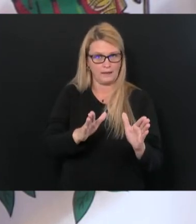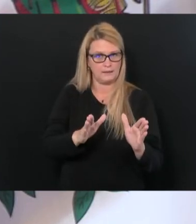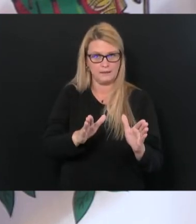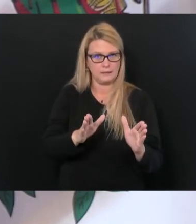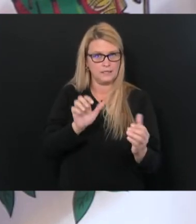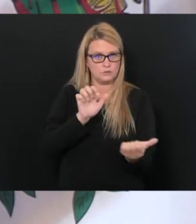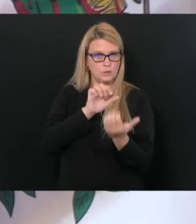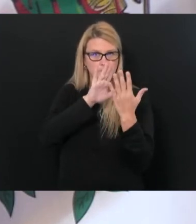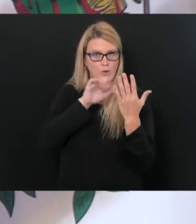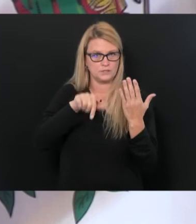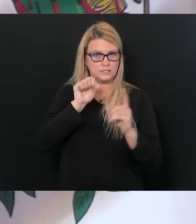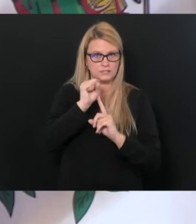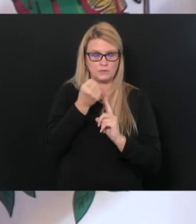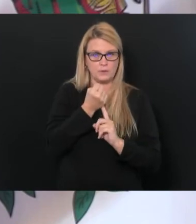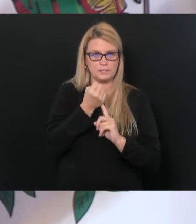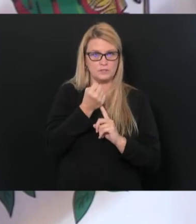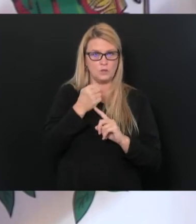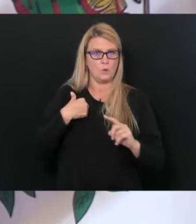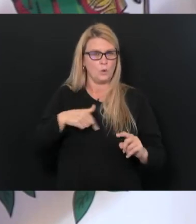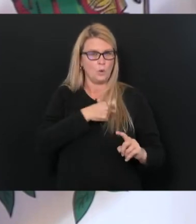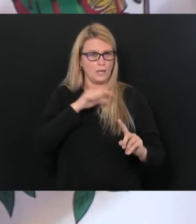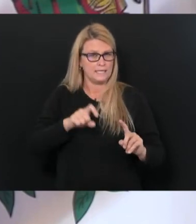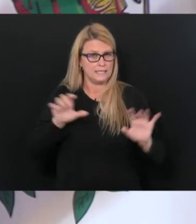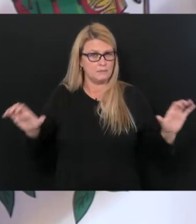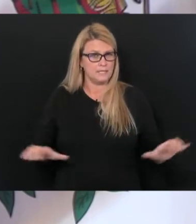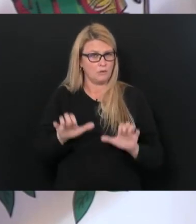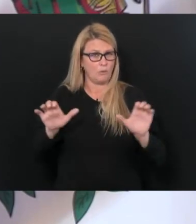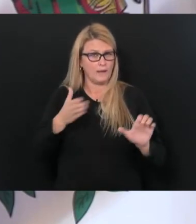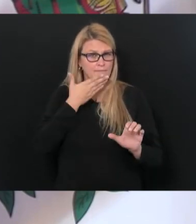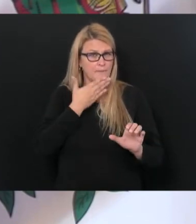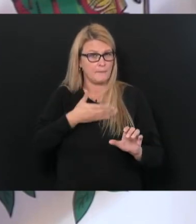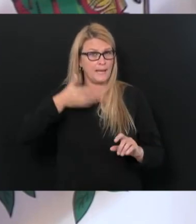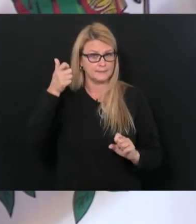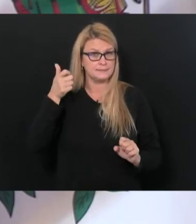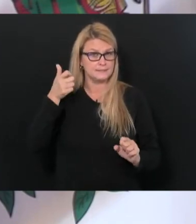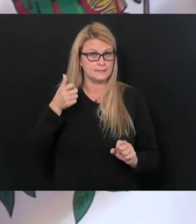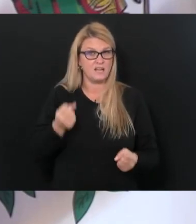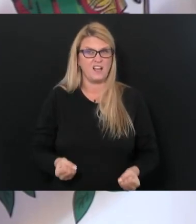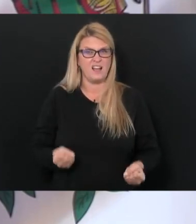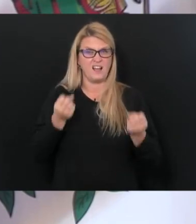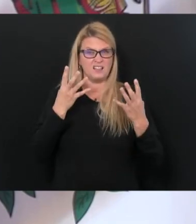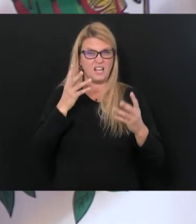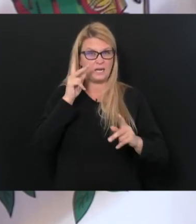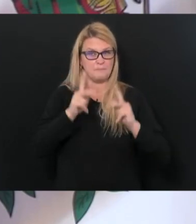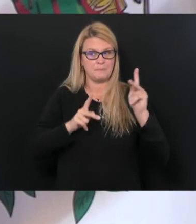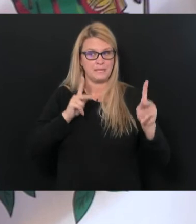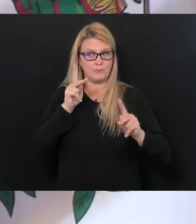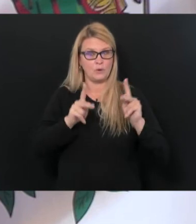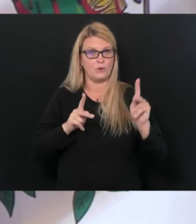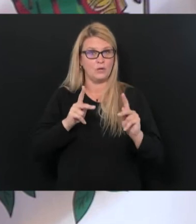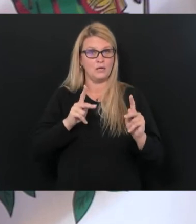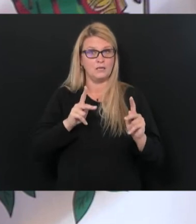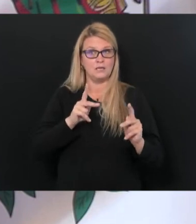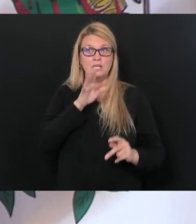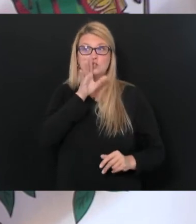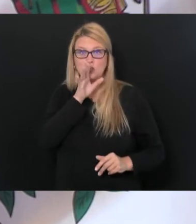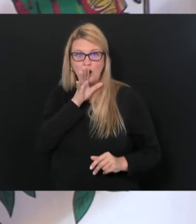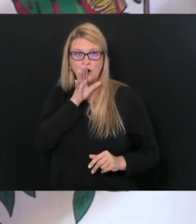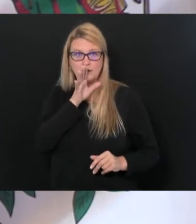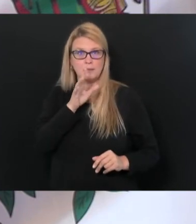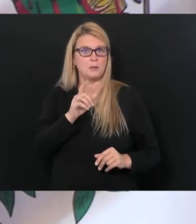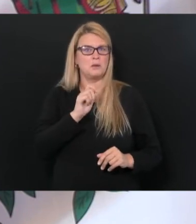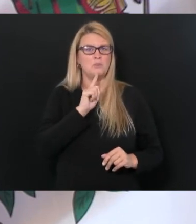very best that we can possibly be doing for our people. And a lot of people like to talk that, but a lot of people don't walk it.